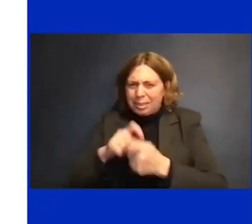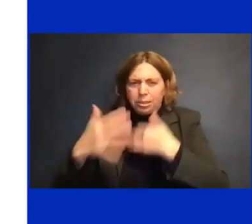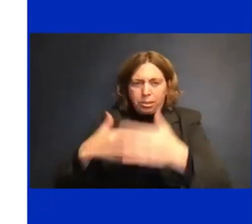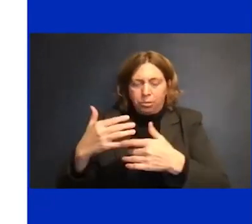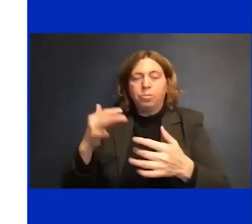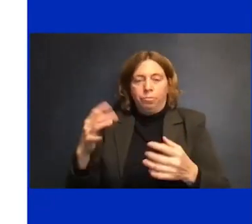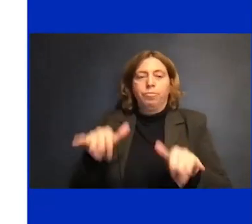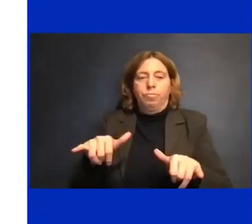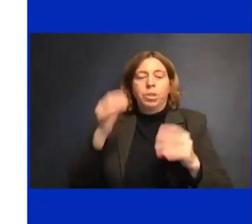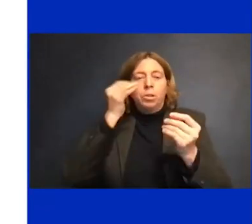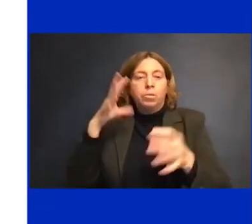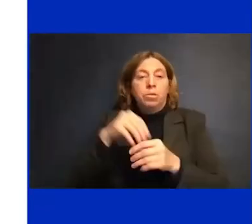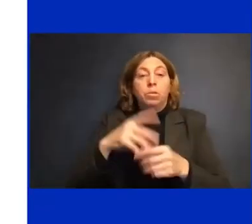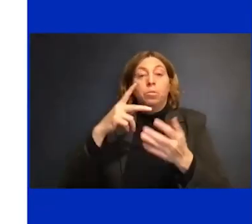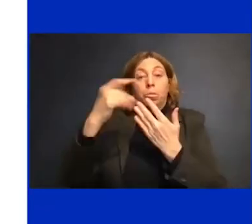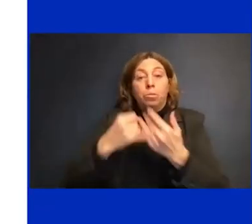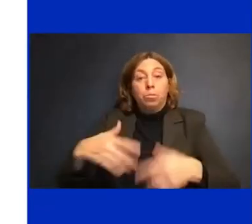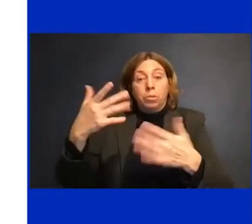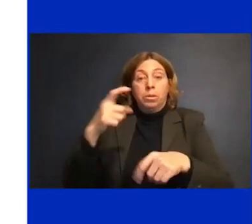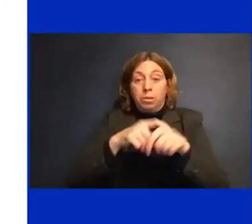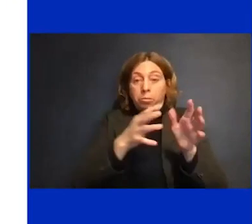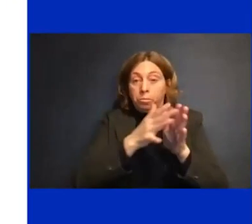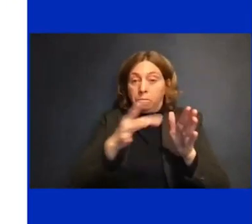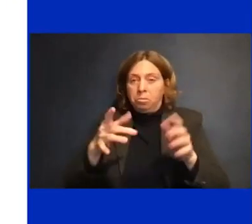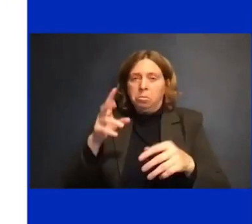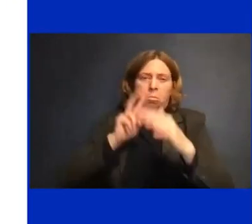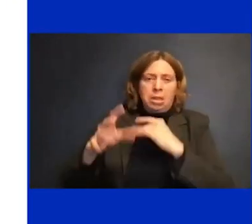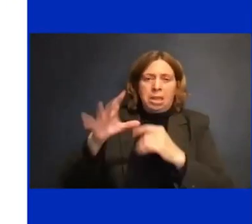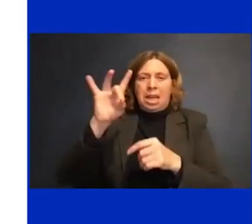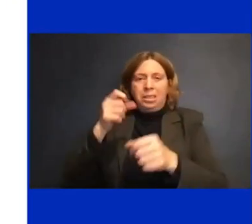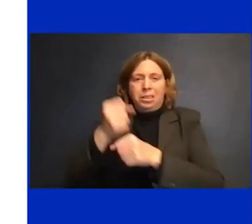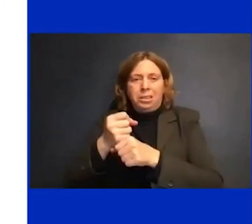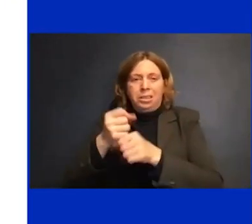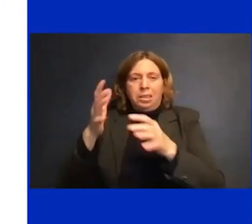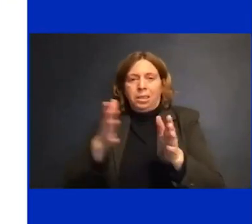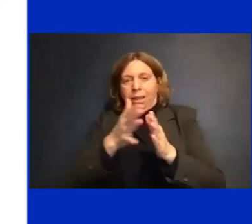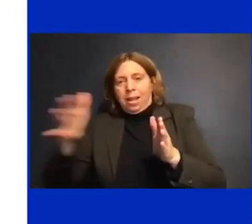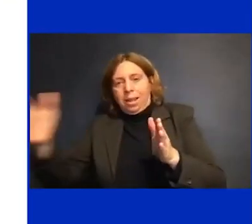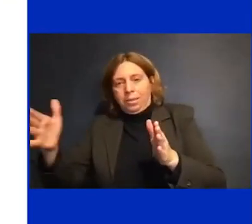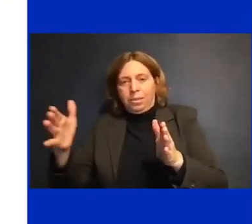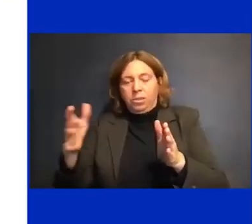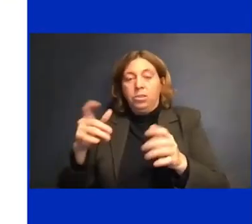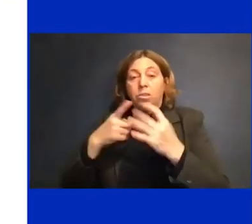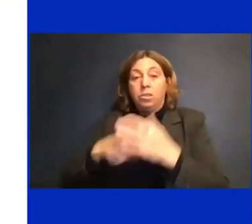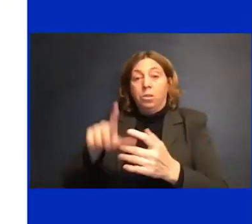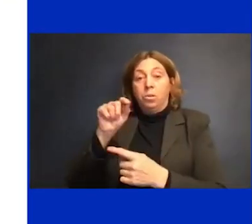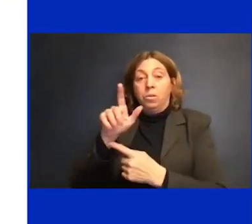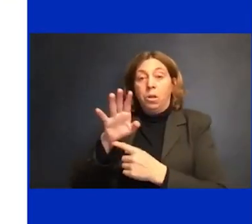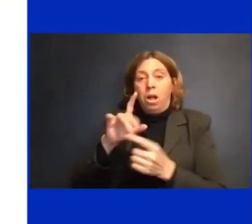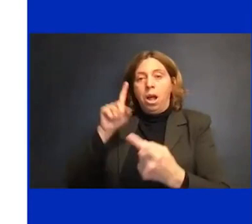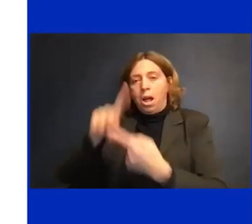The proposed project's timeline entails an estimated 8-year construction period, starting in 2024 through the end